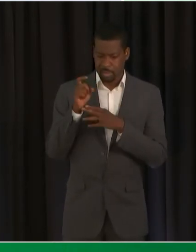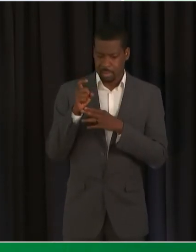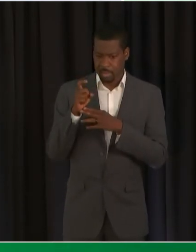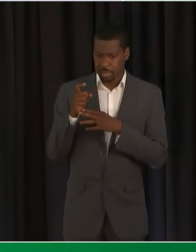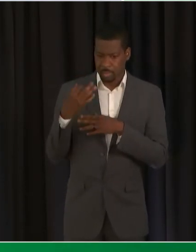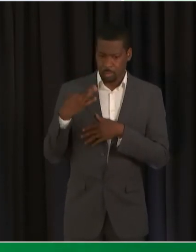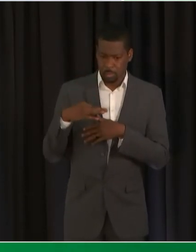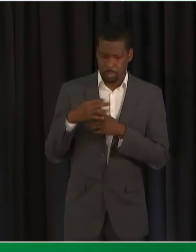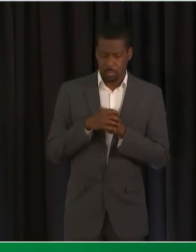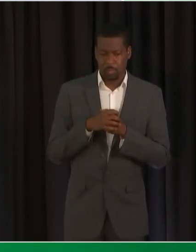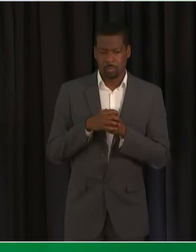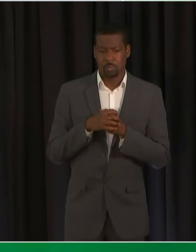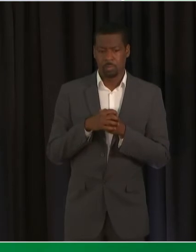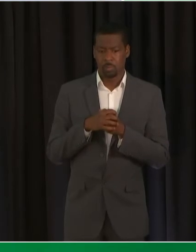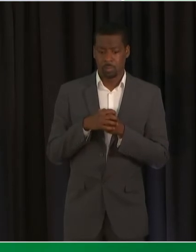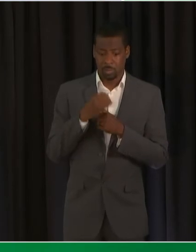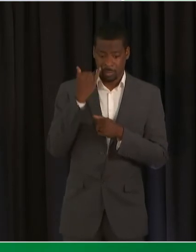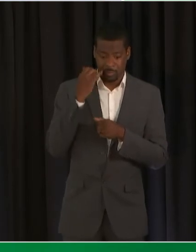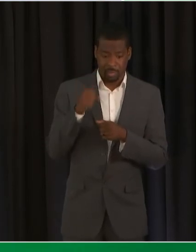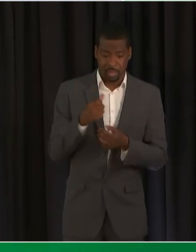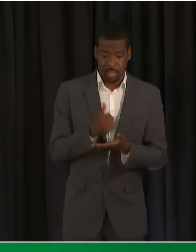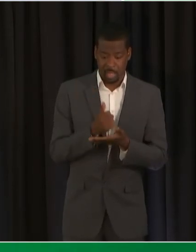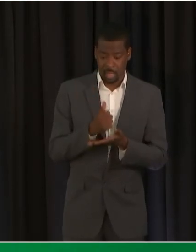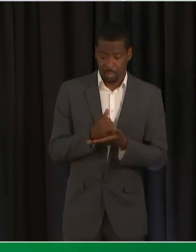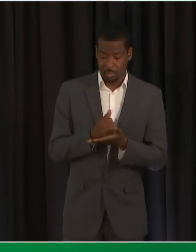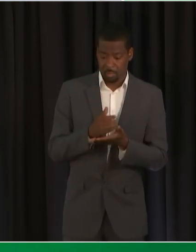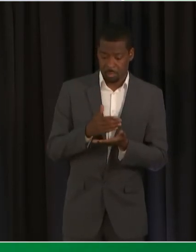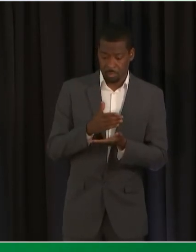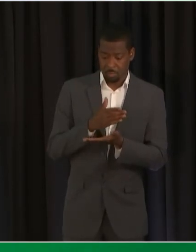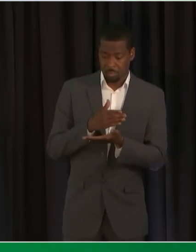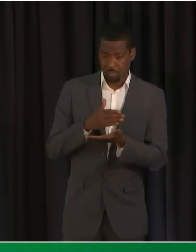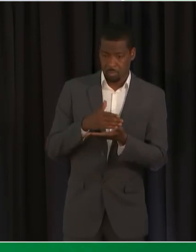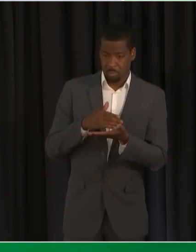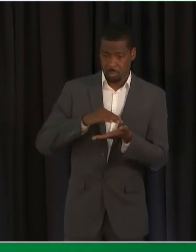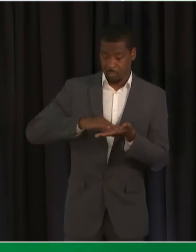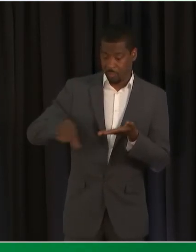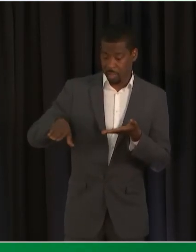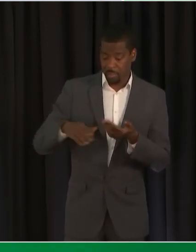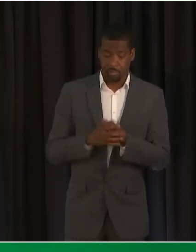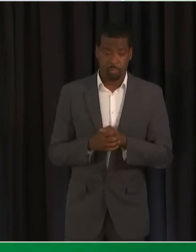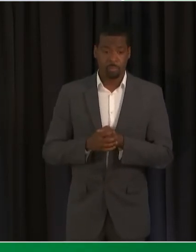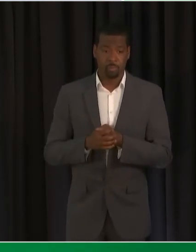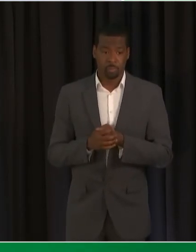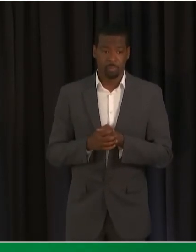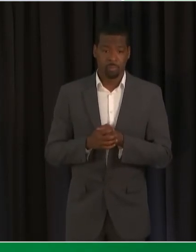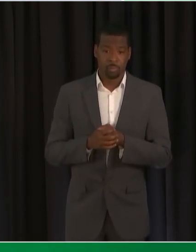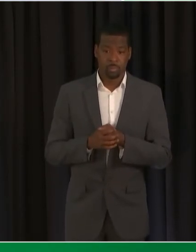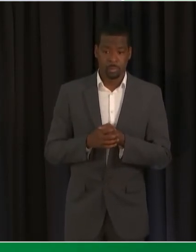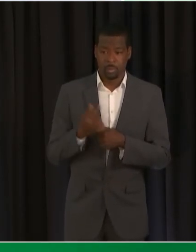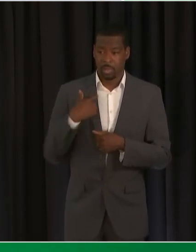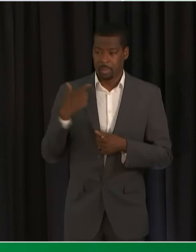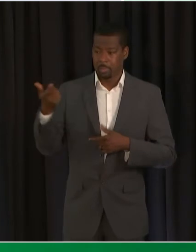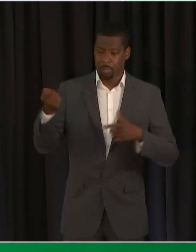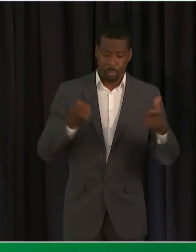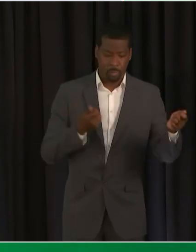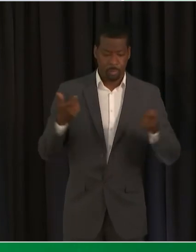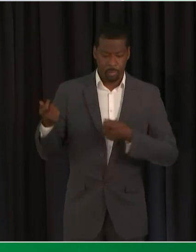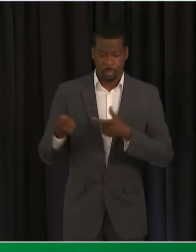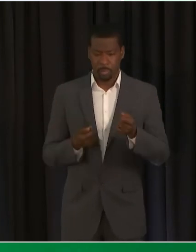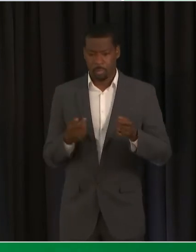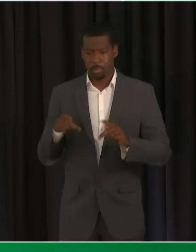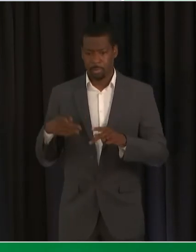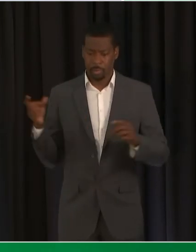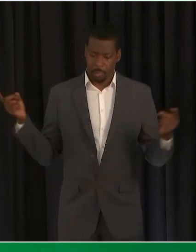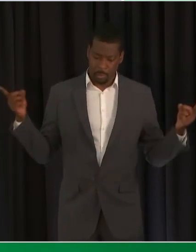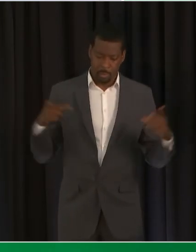and anytime you can get something off the books, Right. it's nice to get it off the books. So we had brought so many people back to work, it was easy enough to get